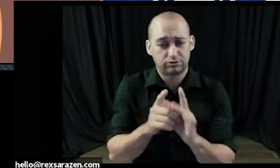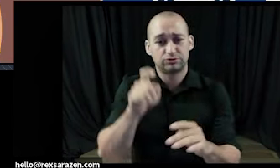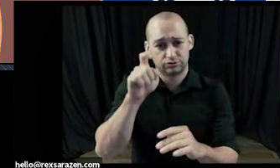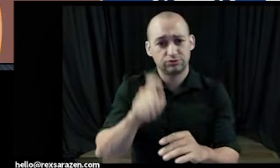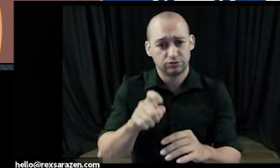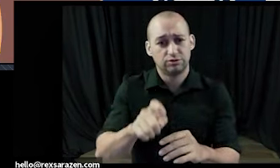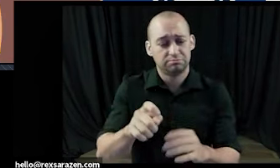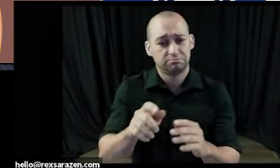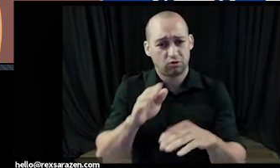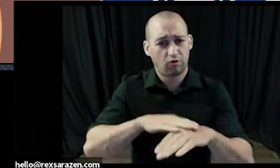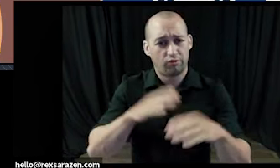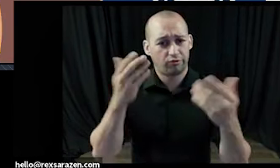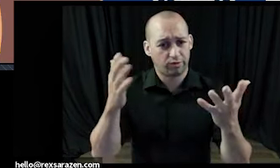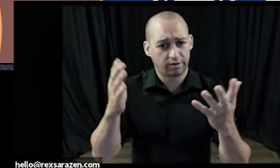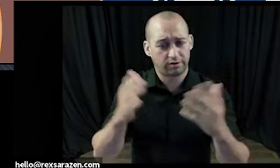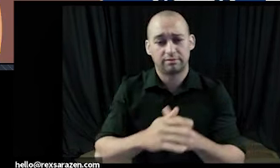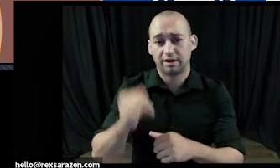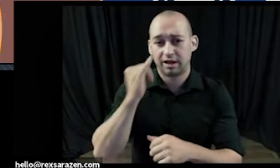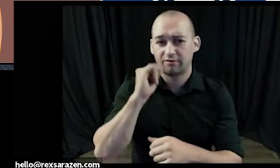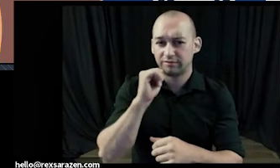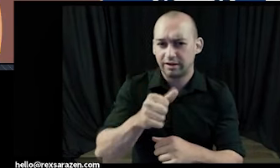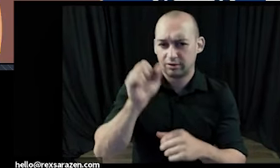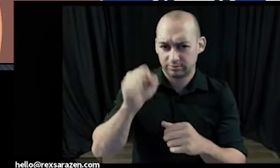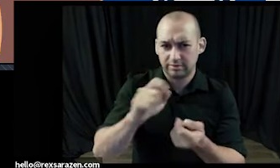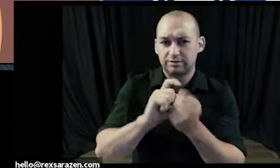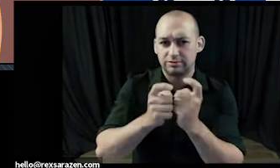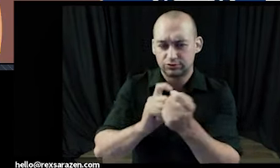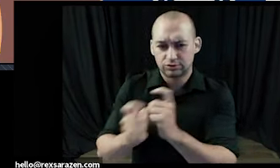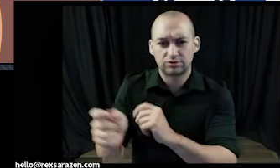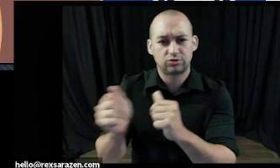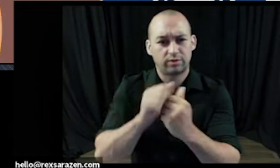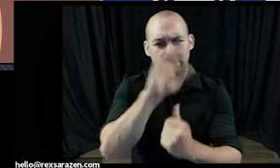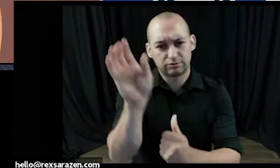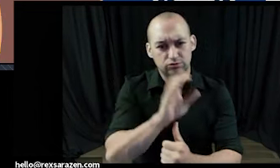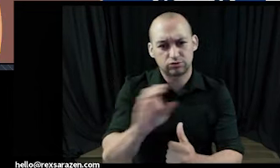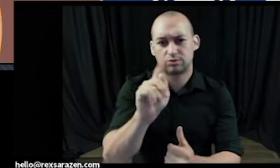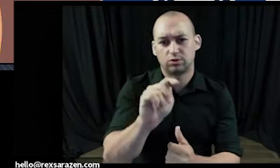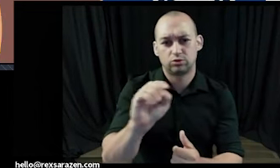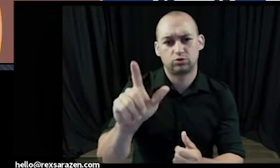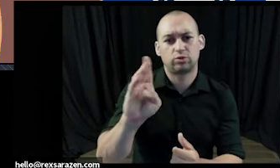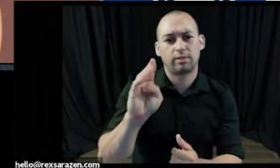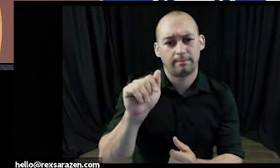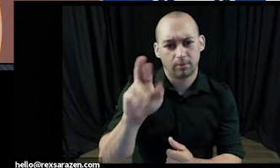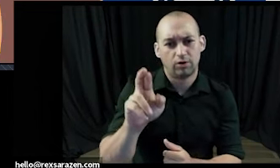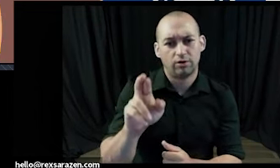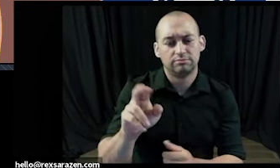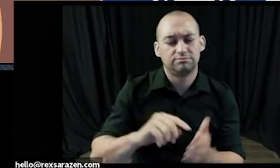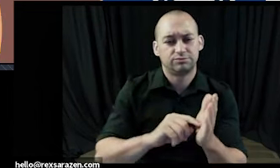enabled already. And if not, you should be able to adjust them using the Zoom toolbar and get it